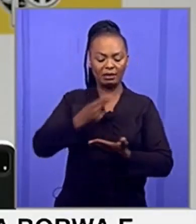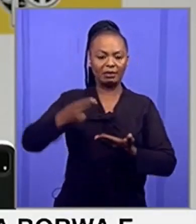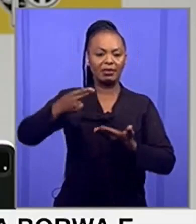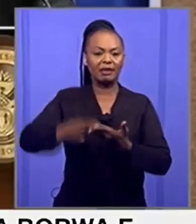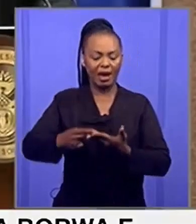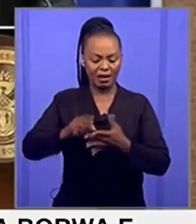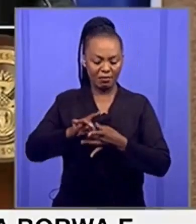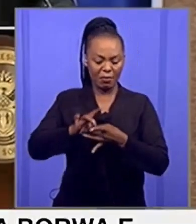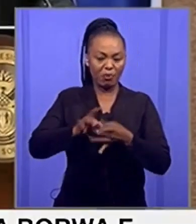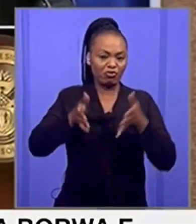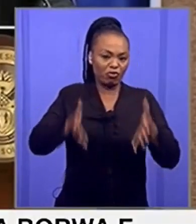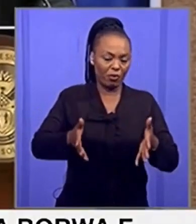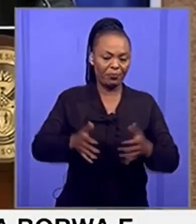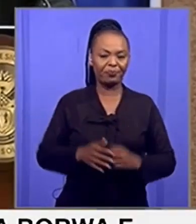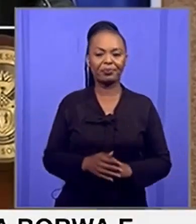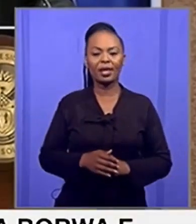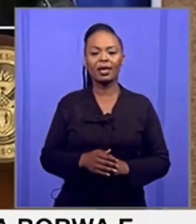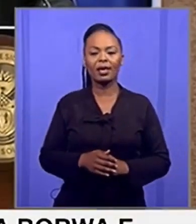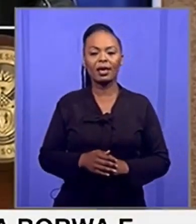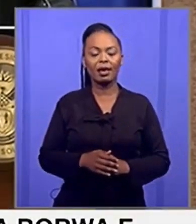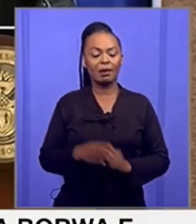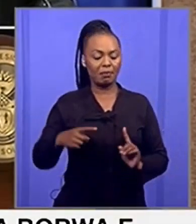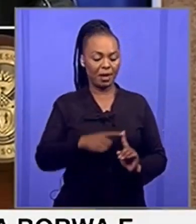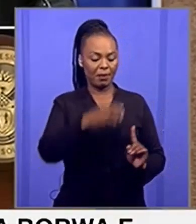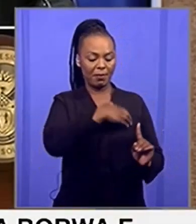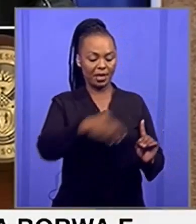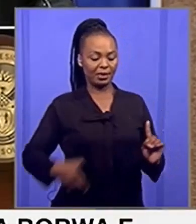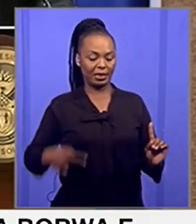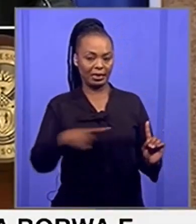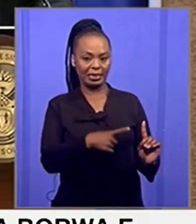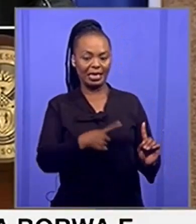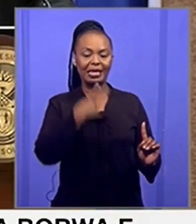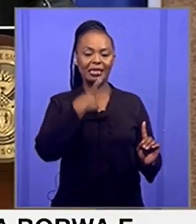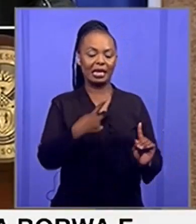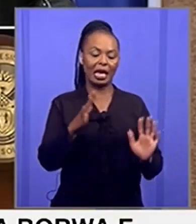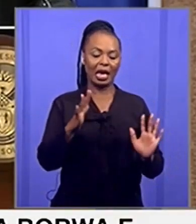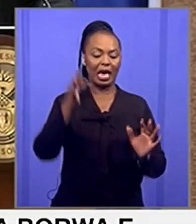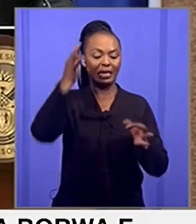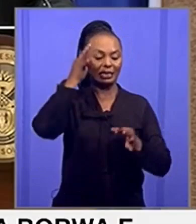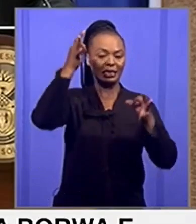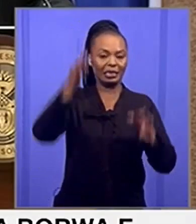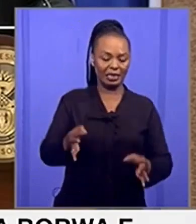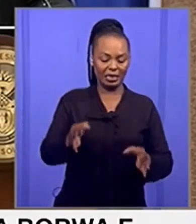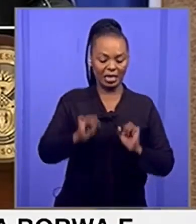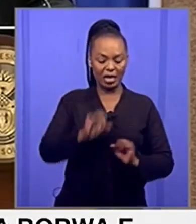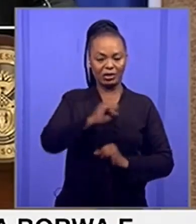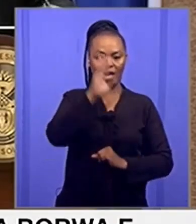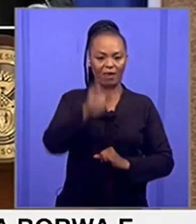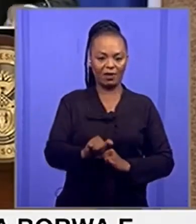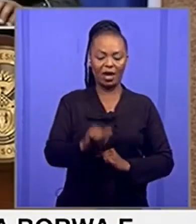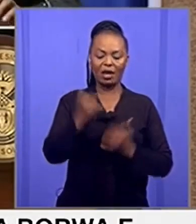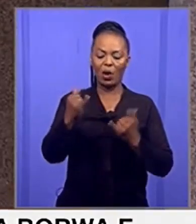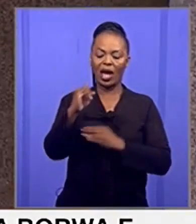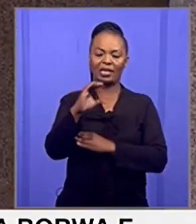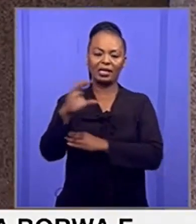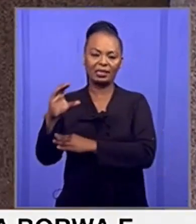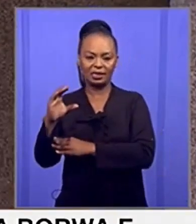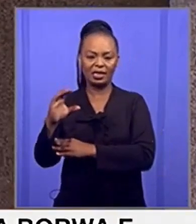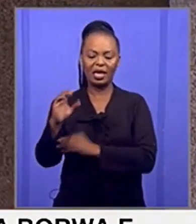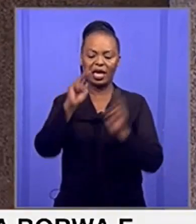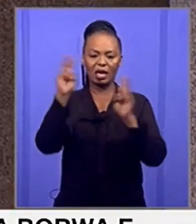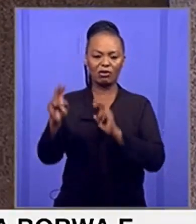that. Mopresidente Ramaphosa o re qeto ya Afrika Borwa ya moraorao e tswalwa ke ka mo ICC e sebetsanang ka teng le ditokelo